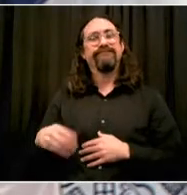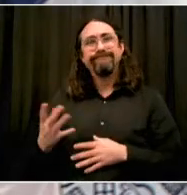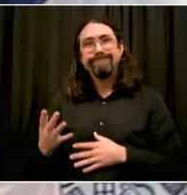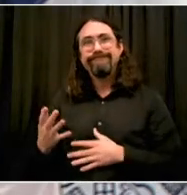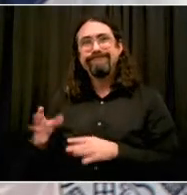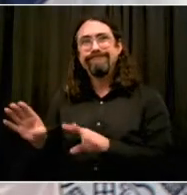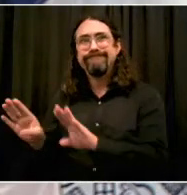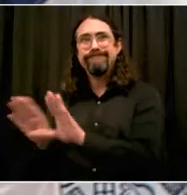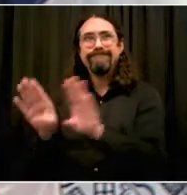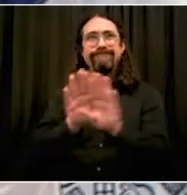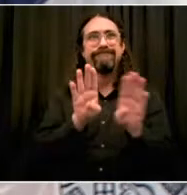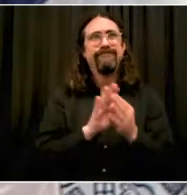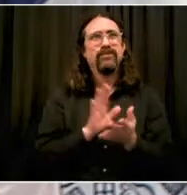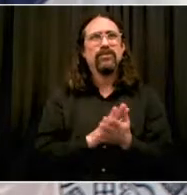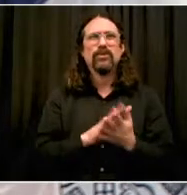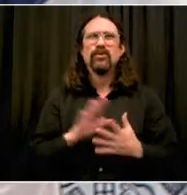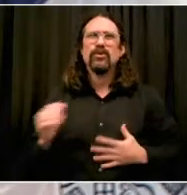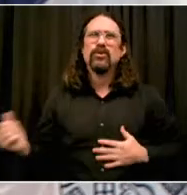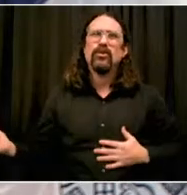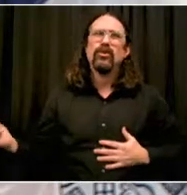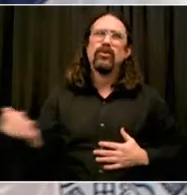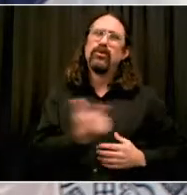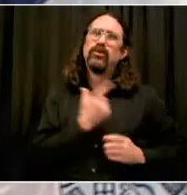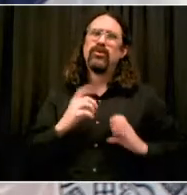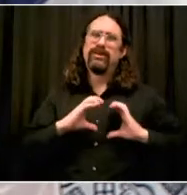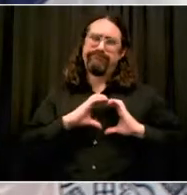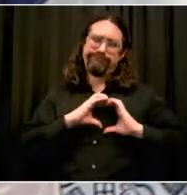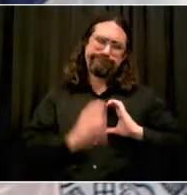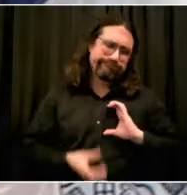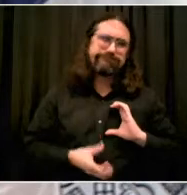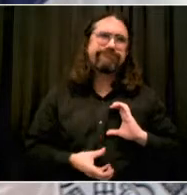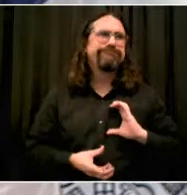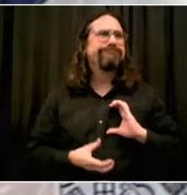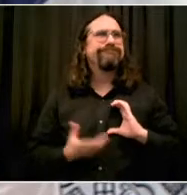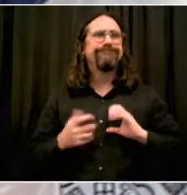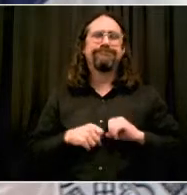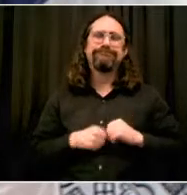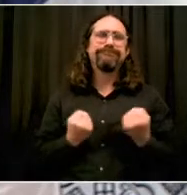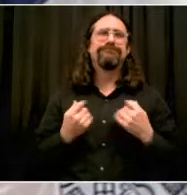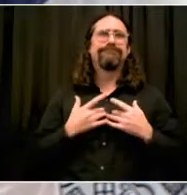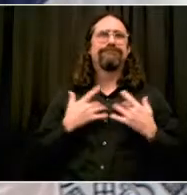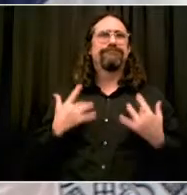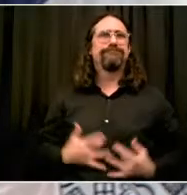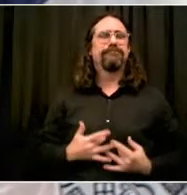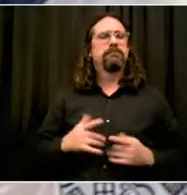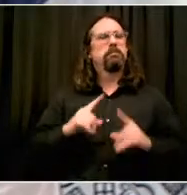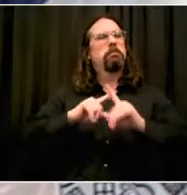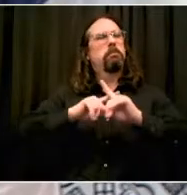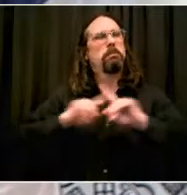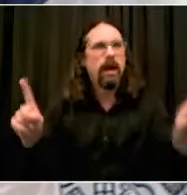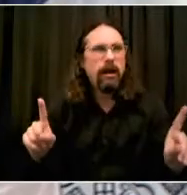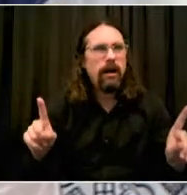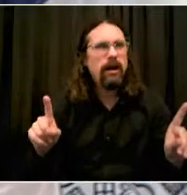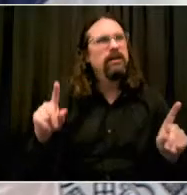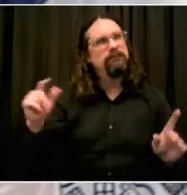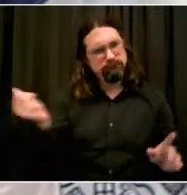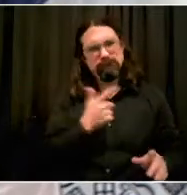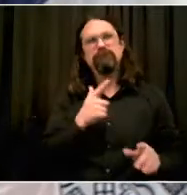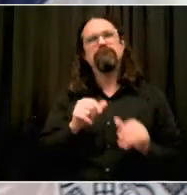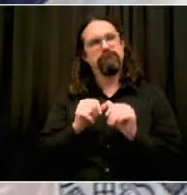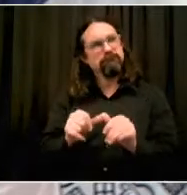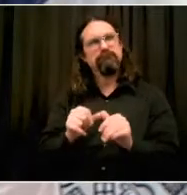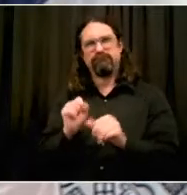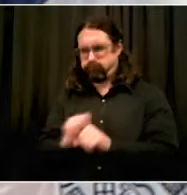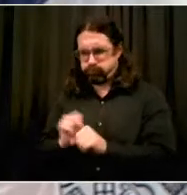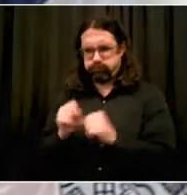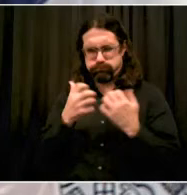worked of sticking to those tough standards. And that's why I'm resolved about the fact that to bring schools back, we can do it. We've done it